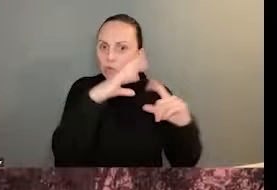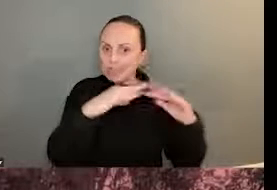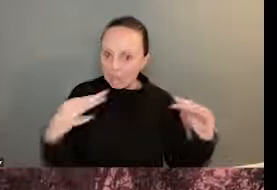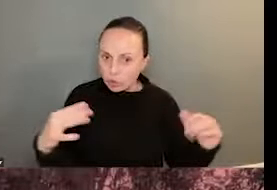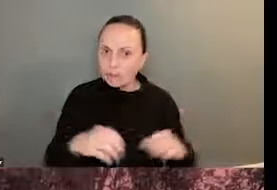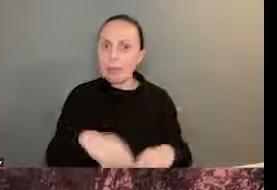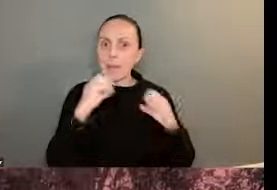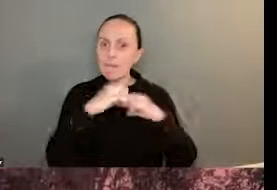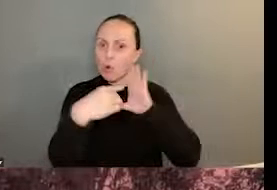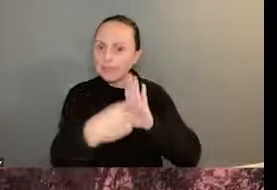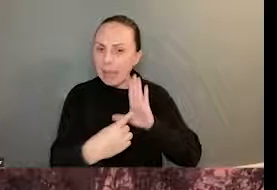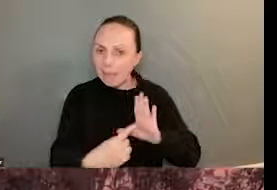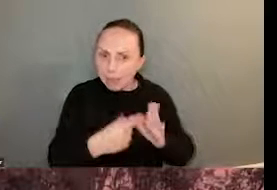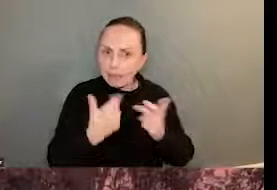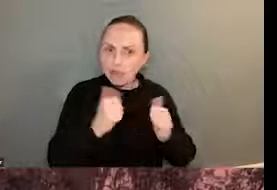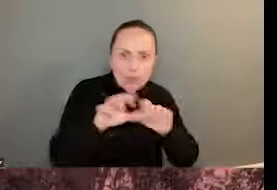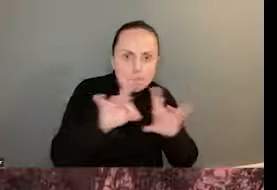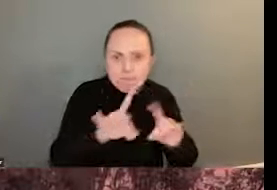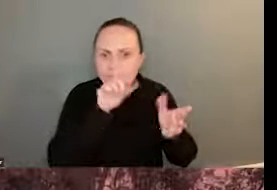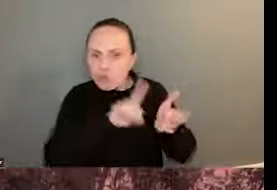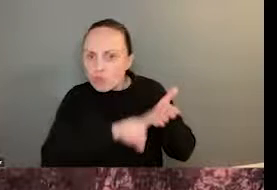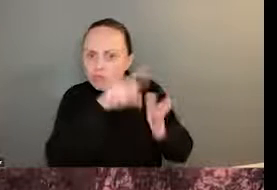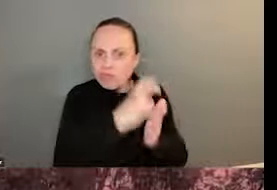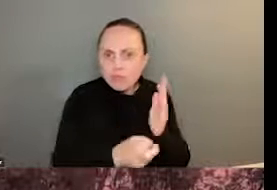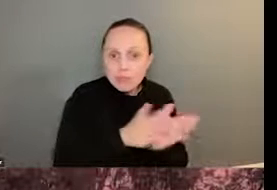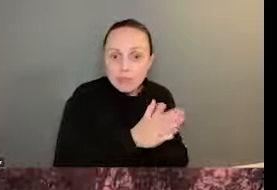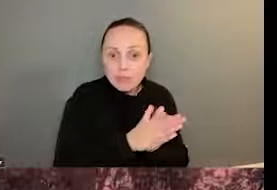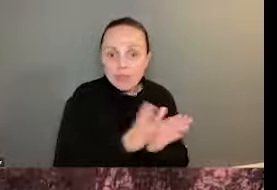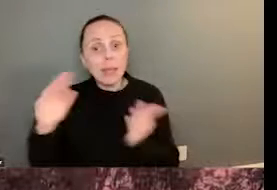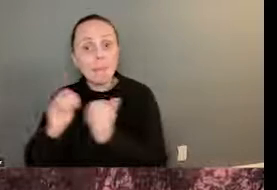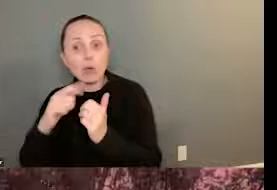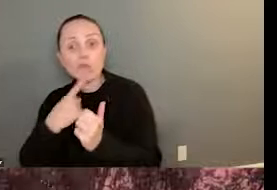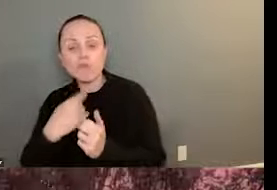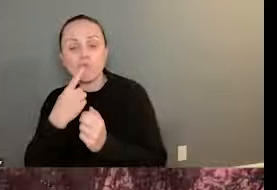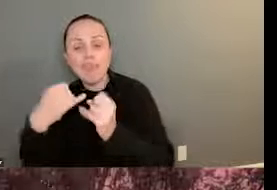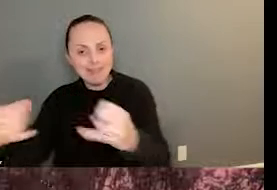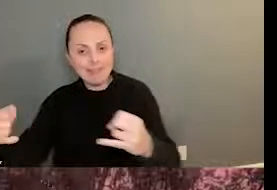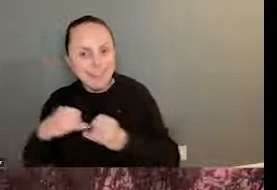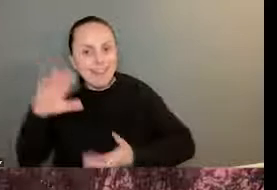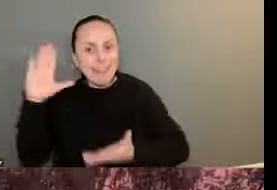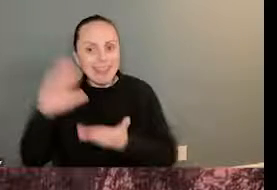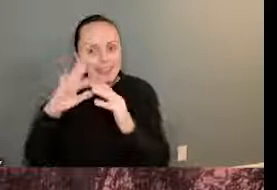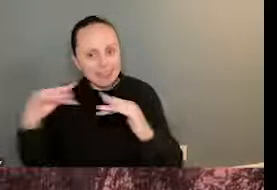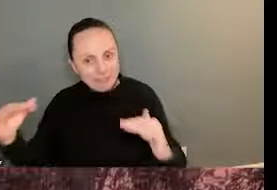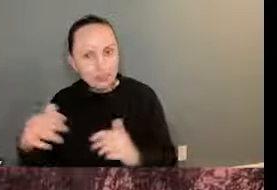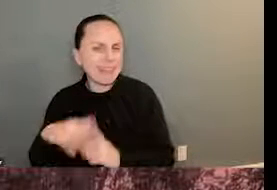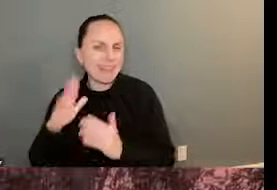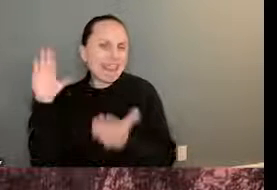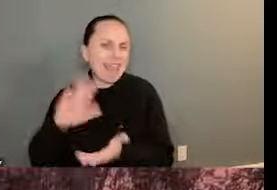more sampling effort relative to these red line neighborhoods where there's less biodiversity and less sampling